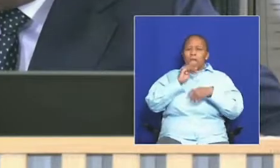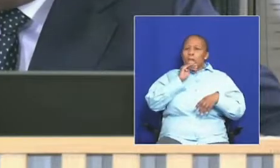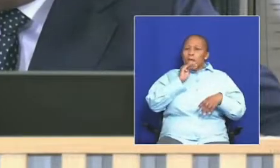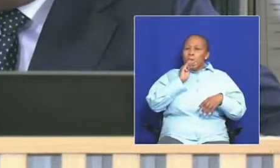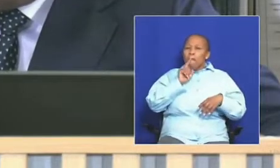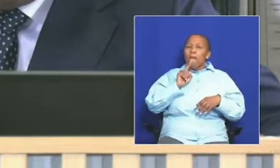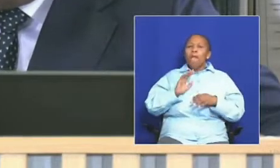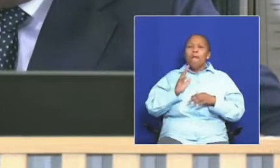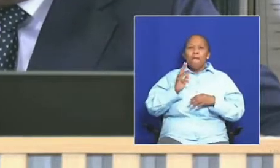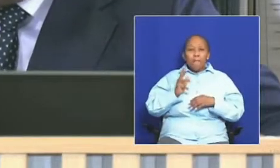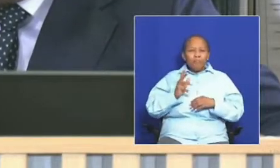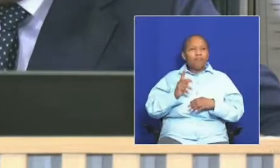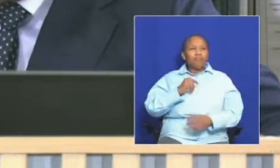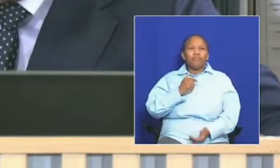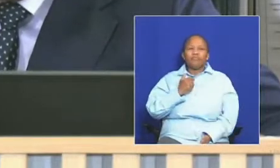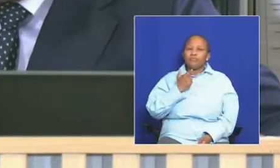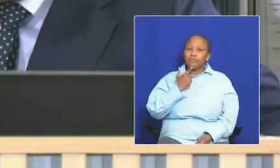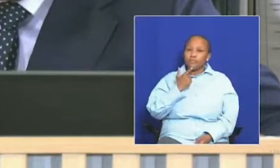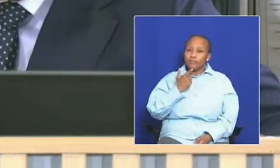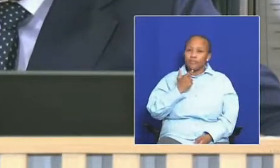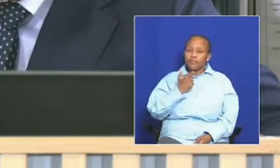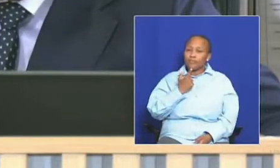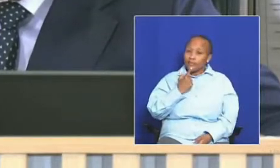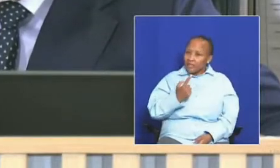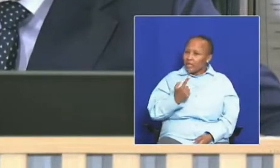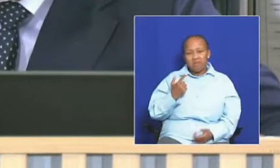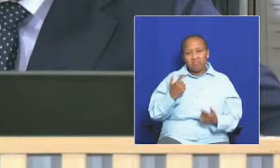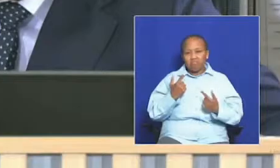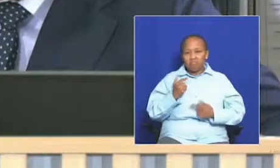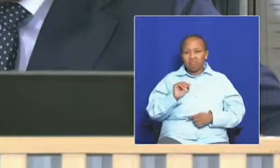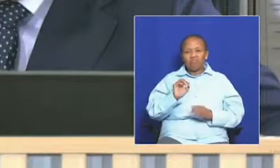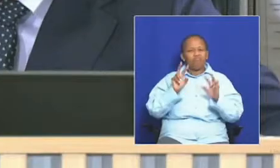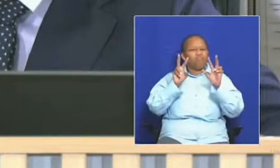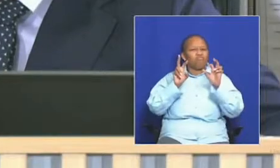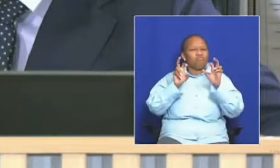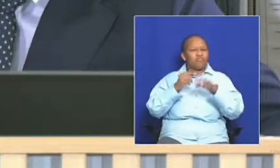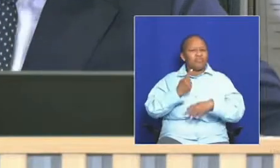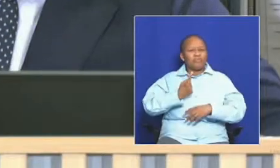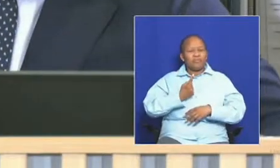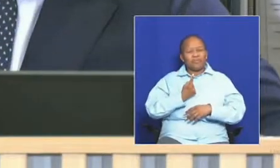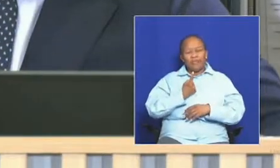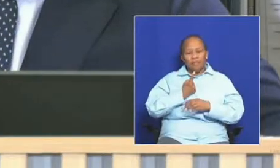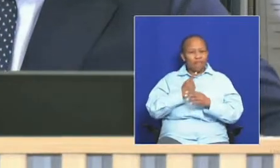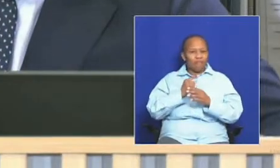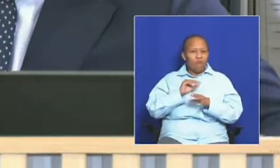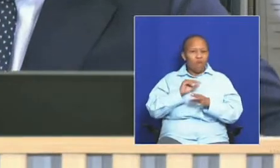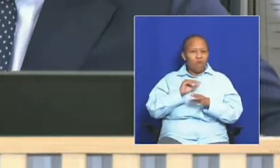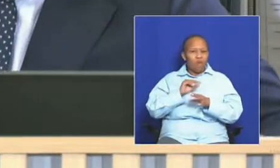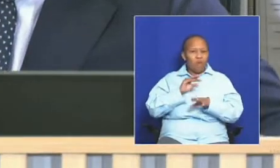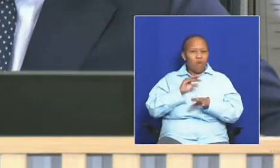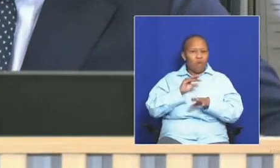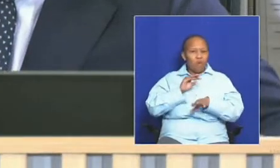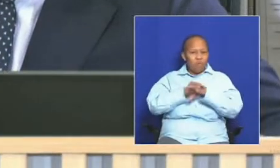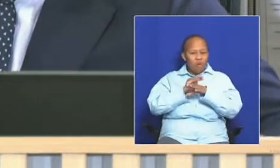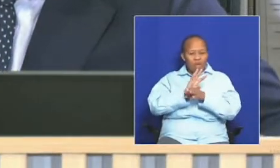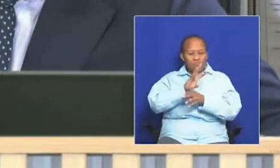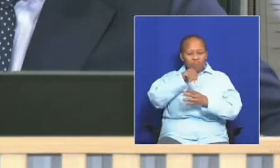privilege against us. So, cut a long story short, I fail to understand